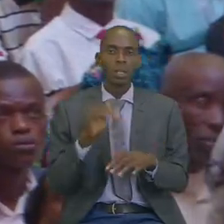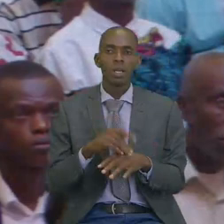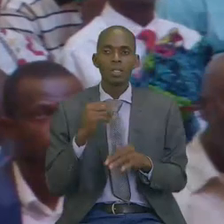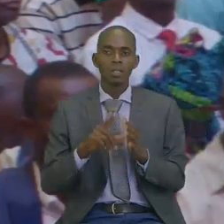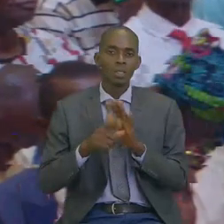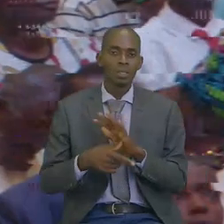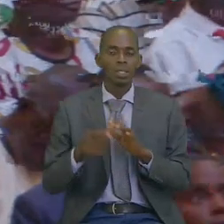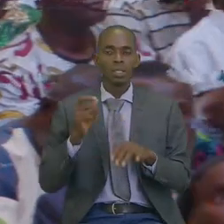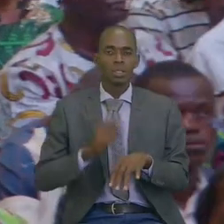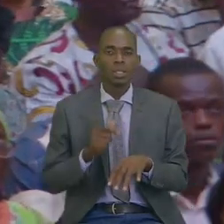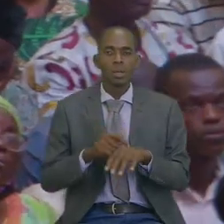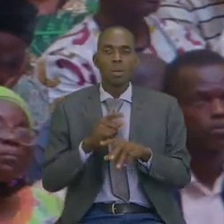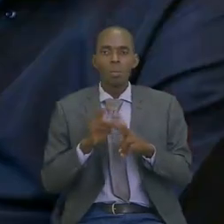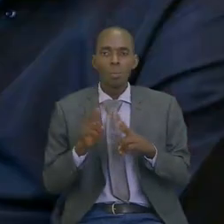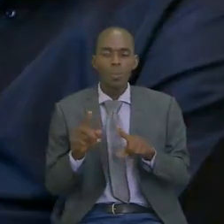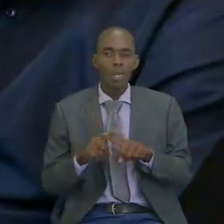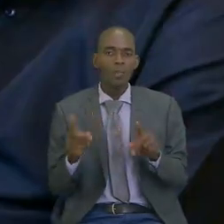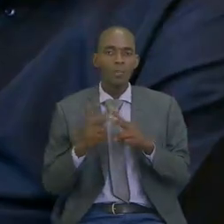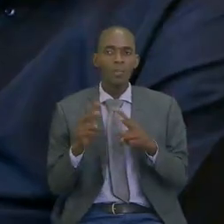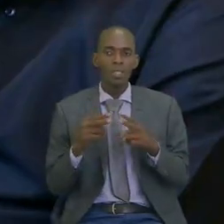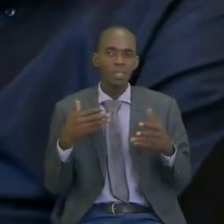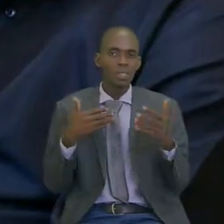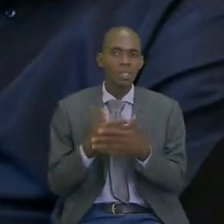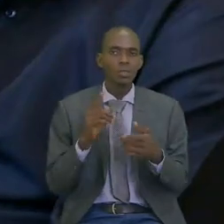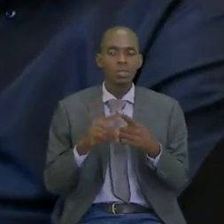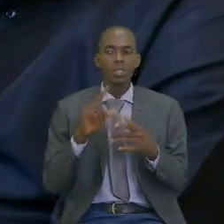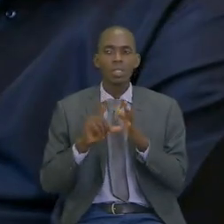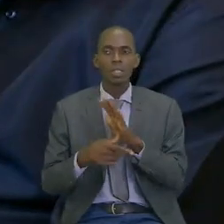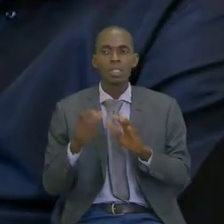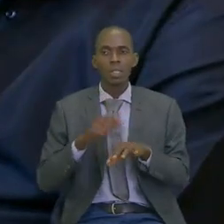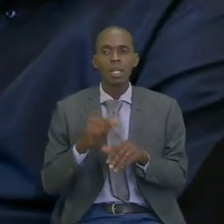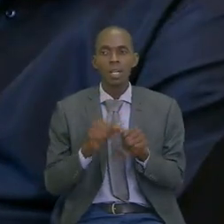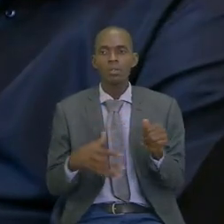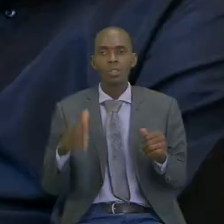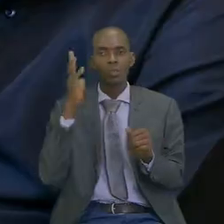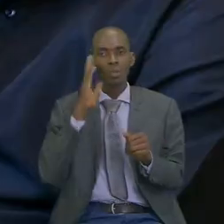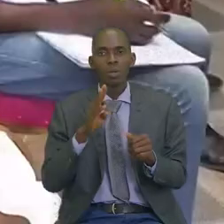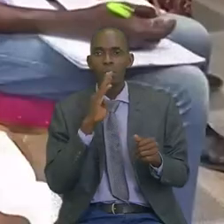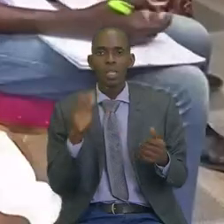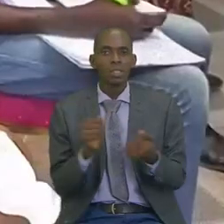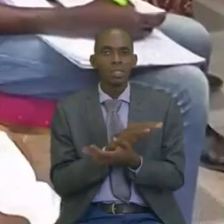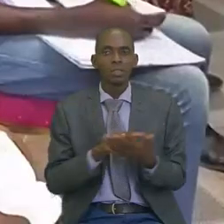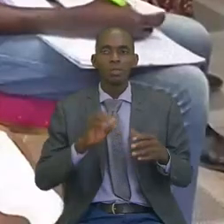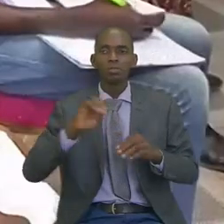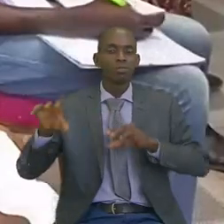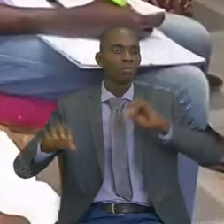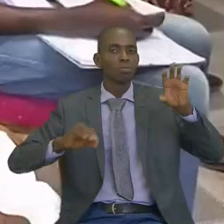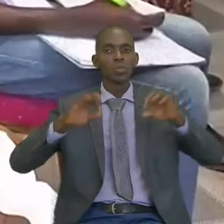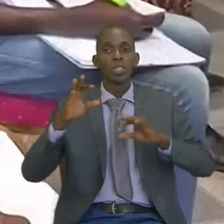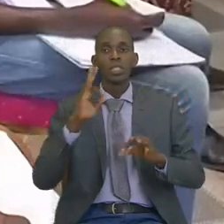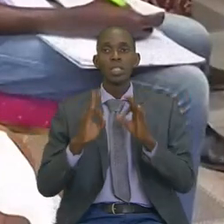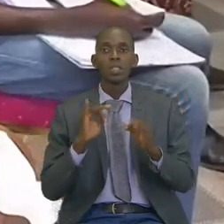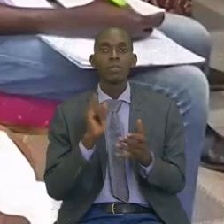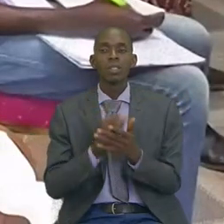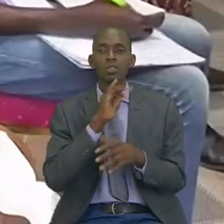we're very near that latter time. Everything will be scattered, everything will be destroyed. And if that's all you have, your time,